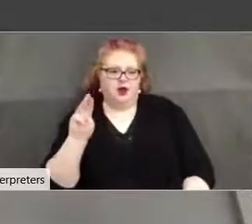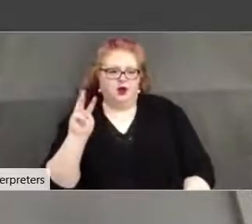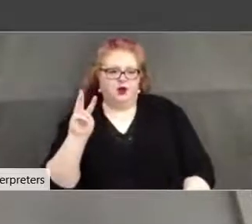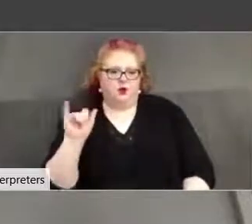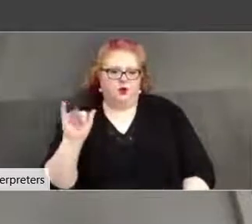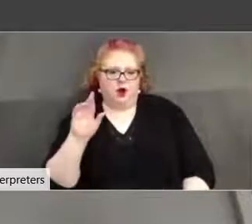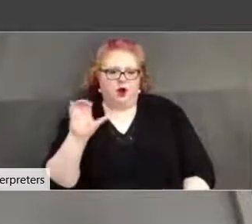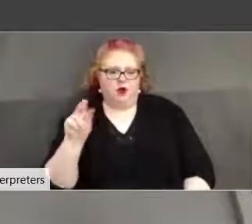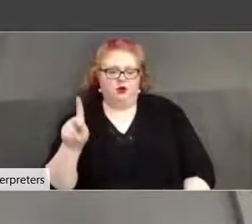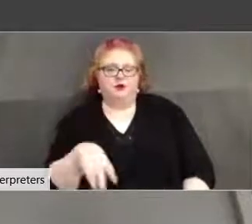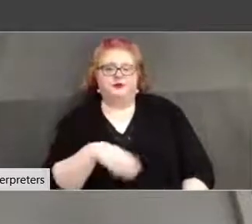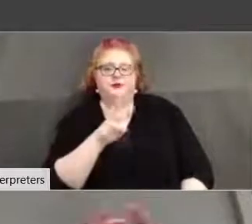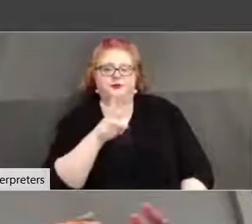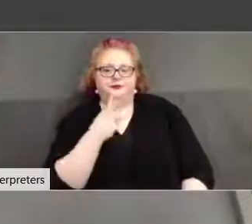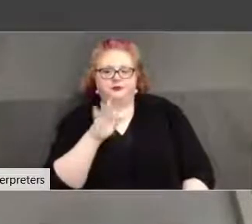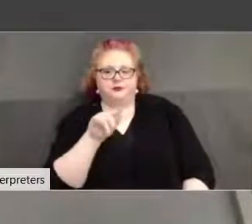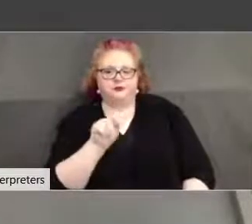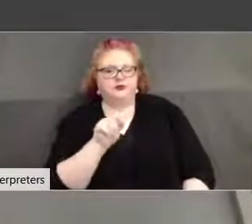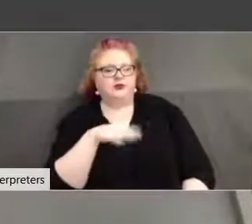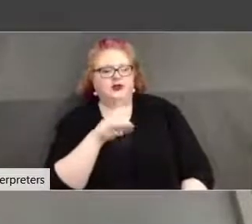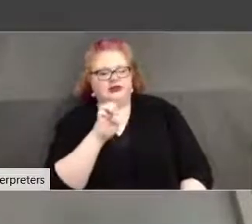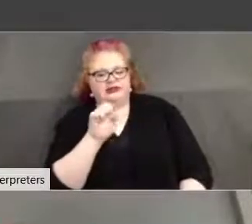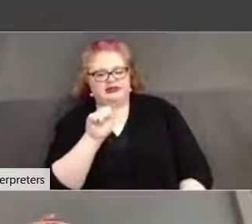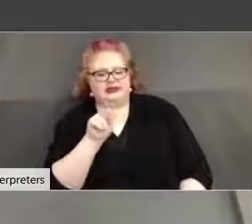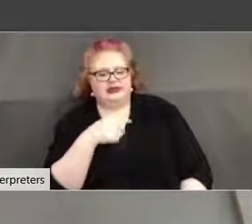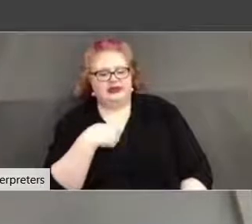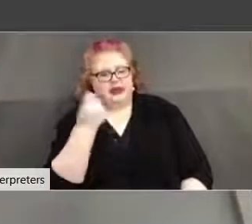your assessment of this.